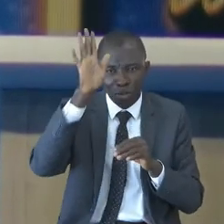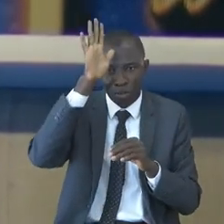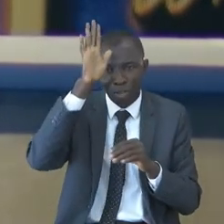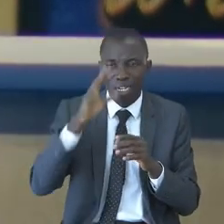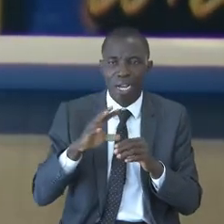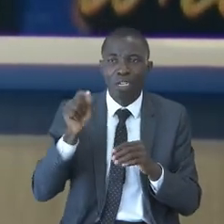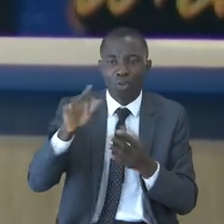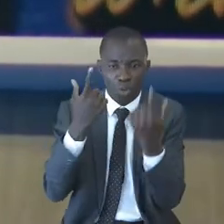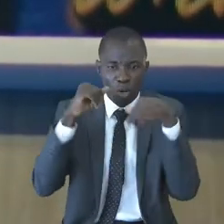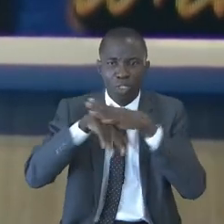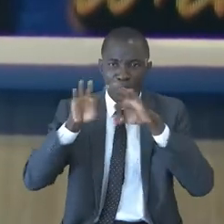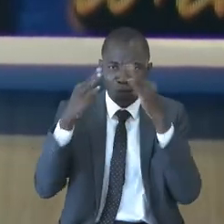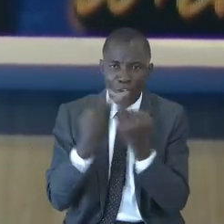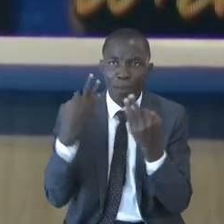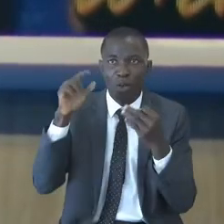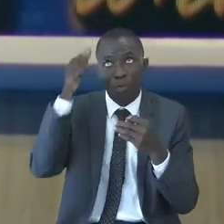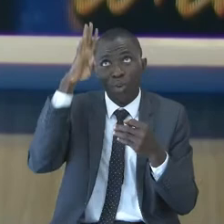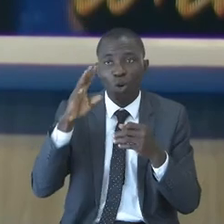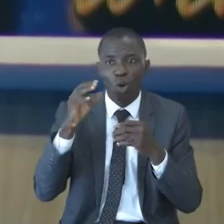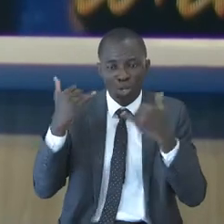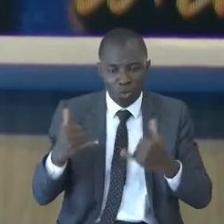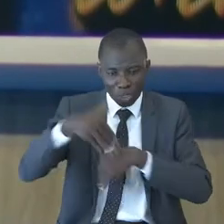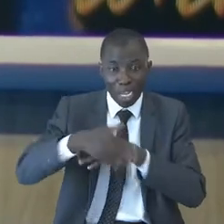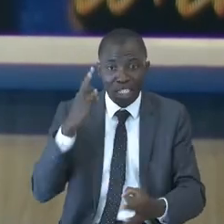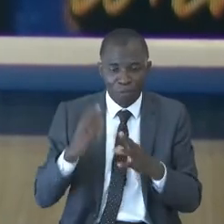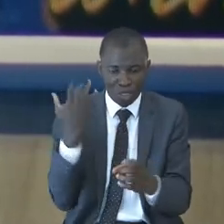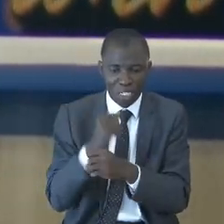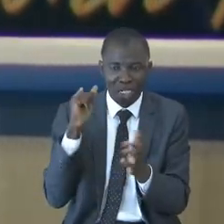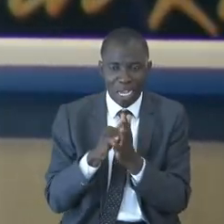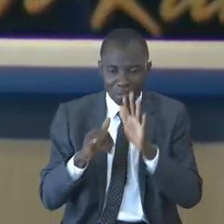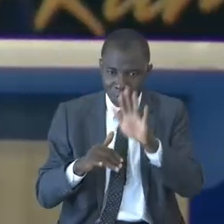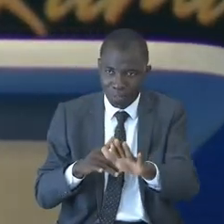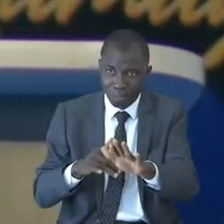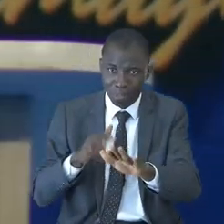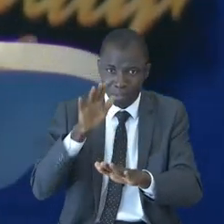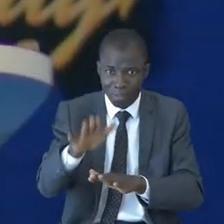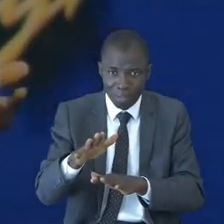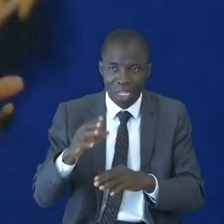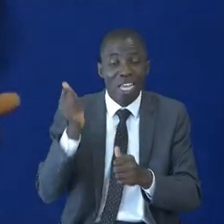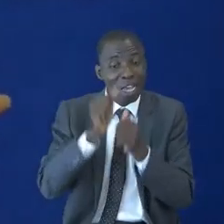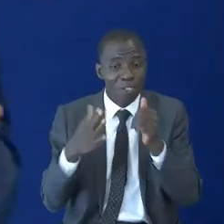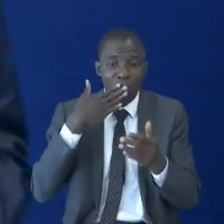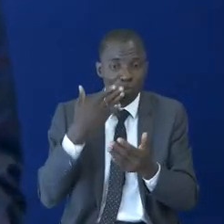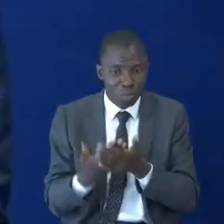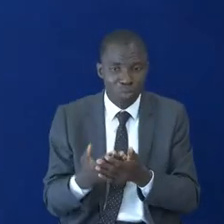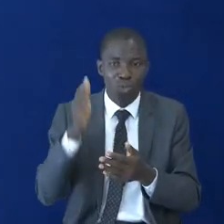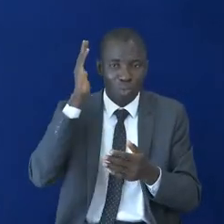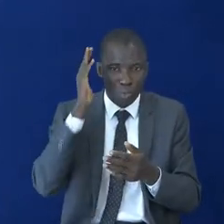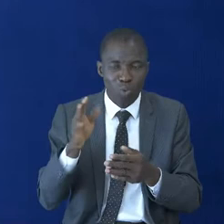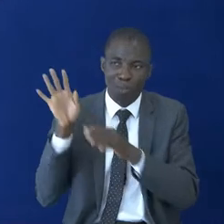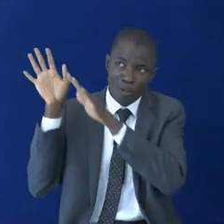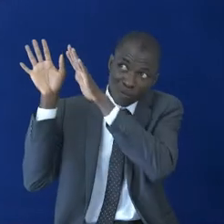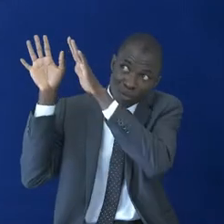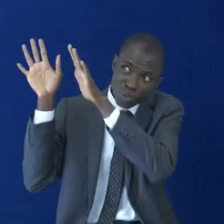God. And from tonight, if you take that step, everything good will be